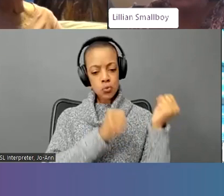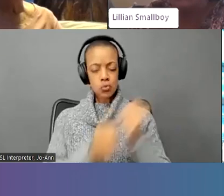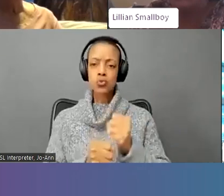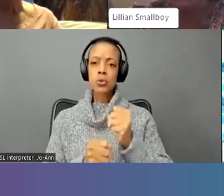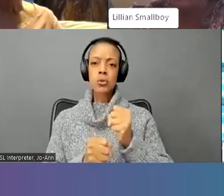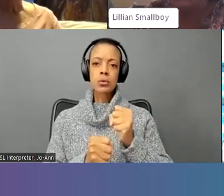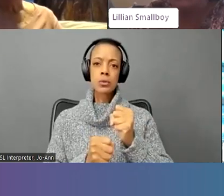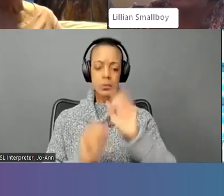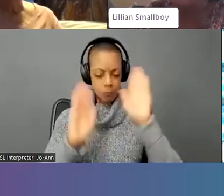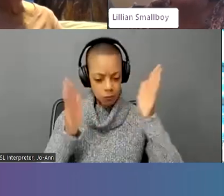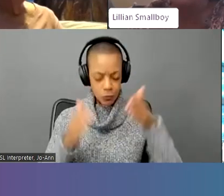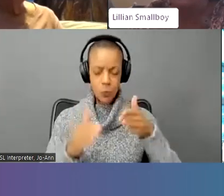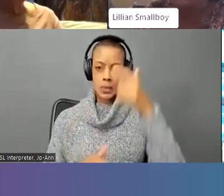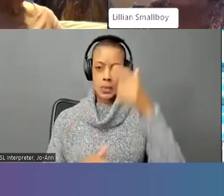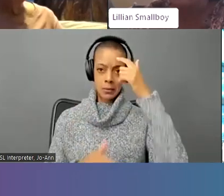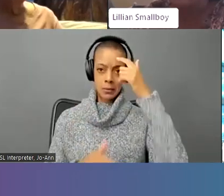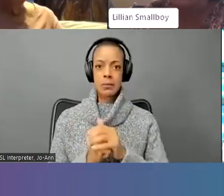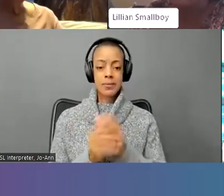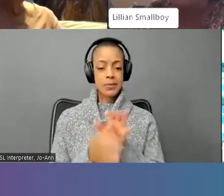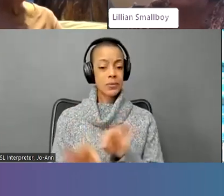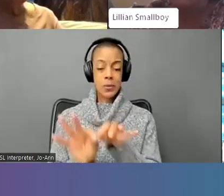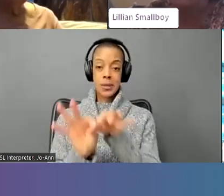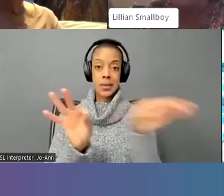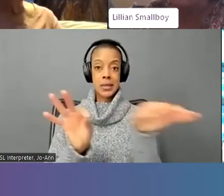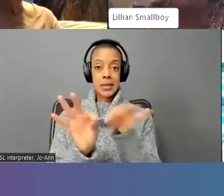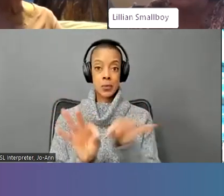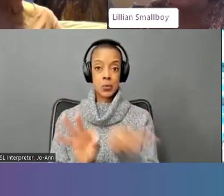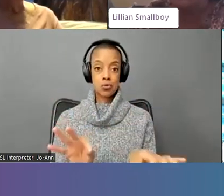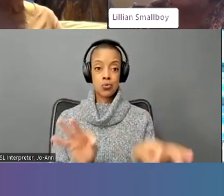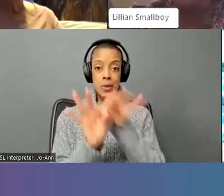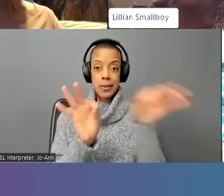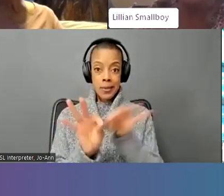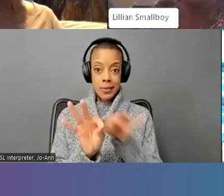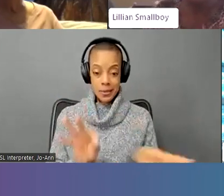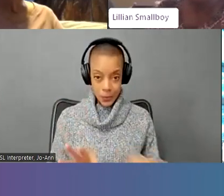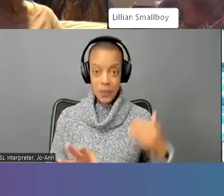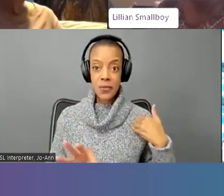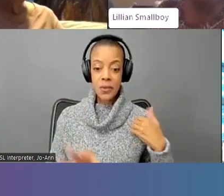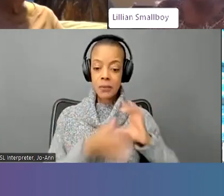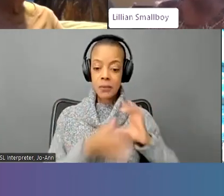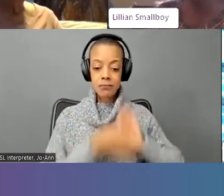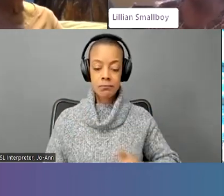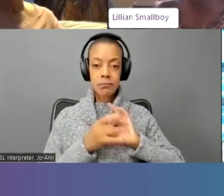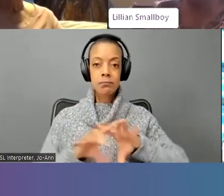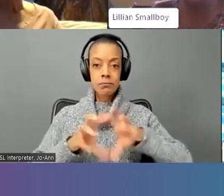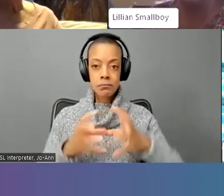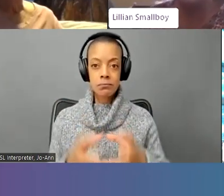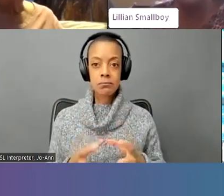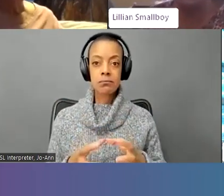have language, because language is what connects us to the earth. It makes us undescribable